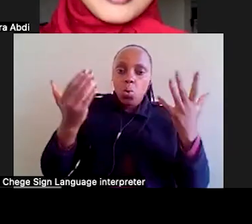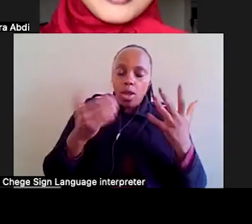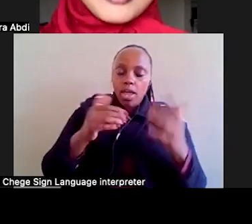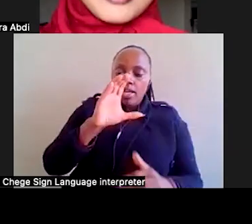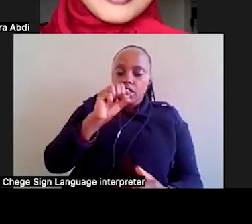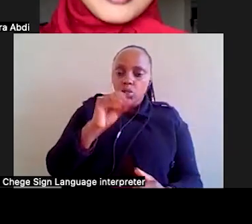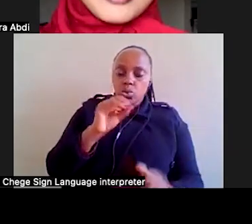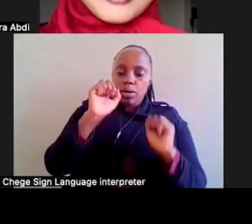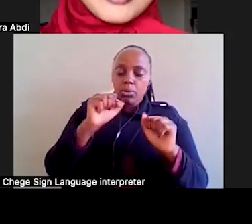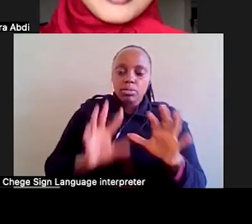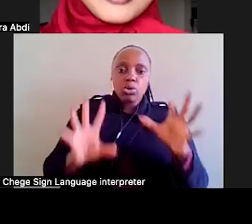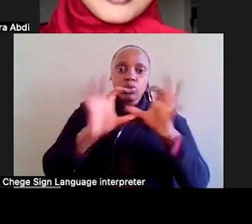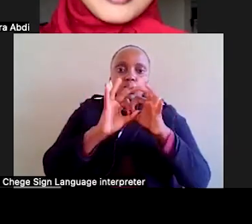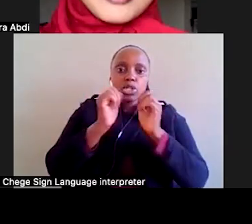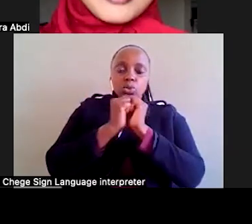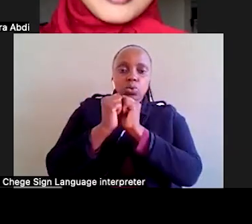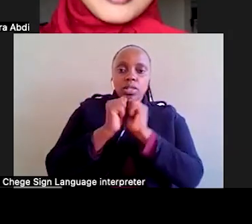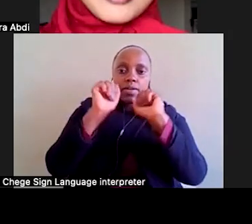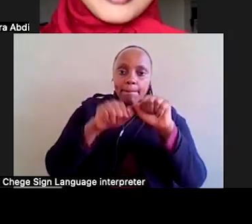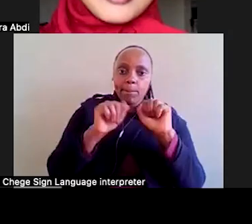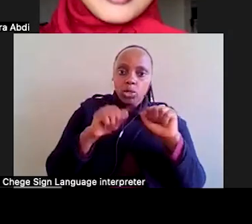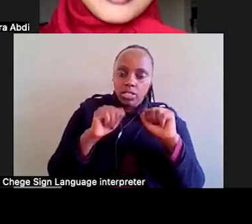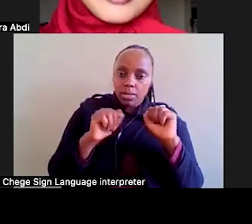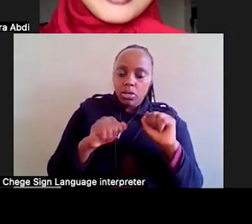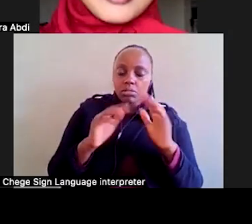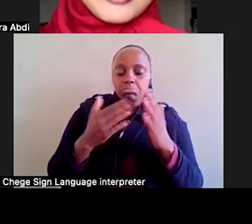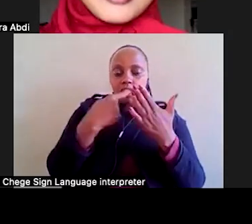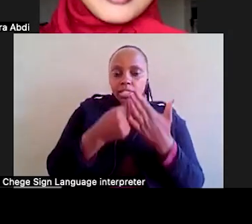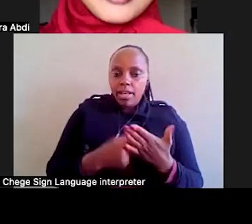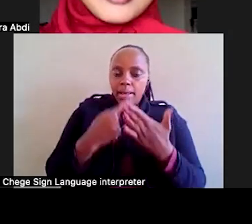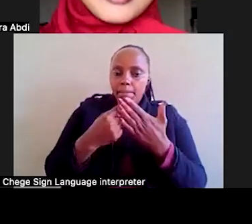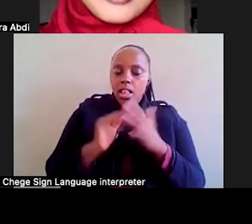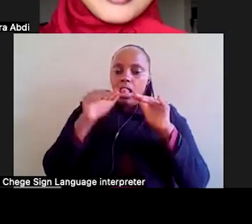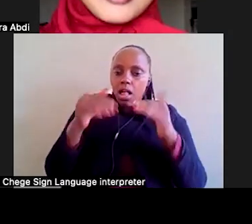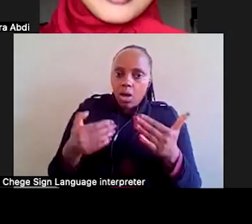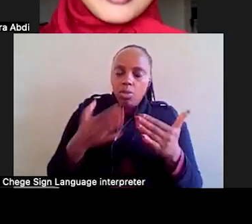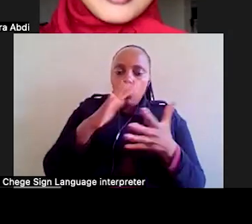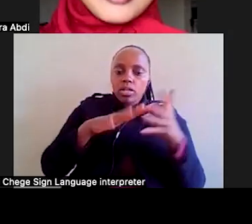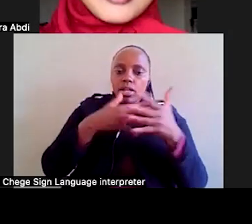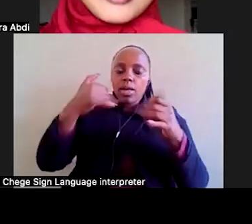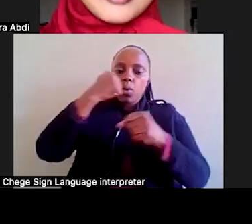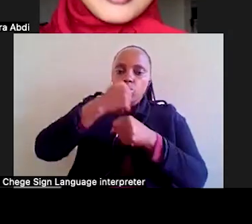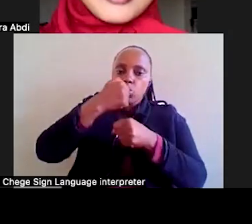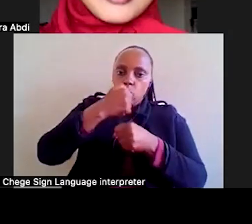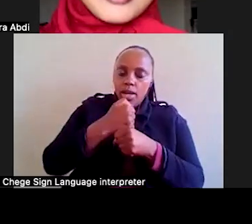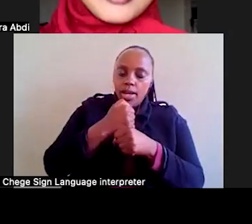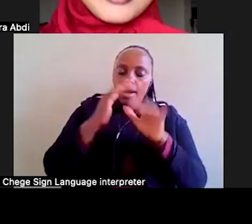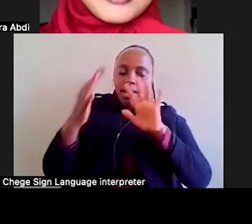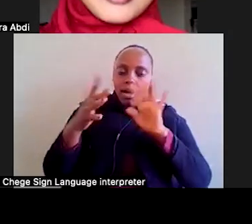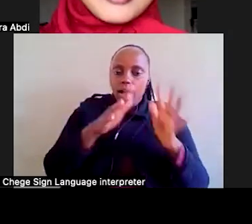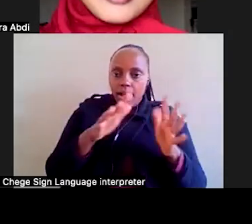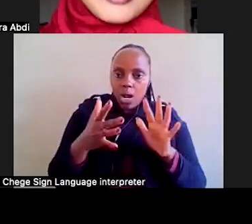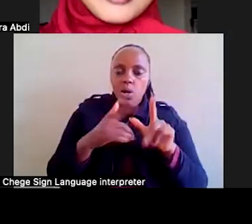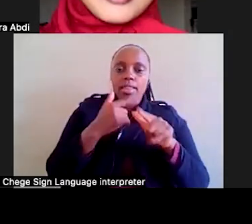can come together, be able to deliberate on how they want the network to look like.